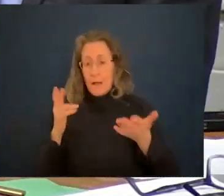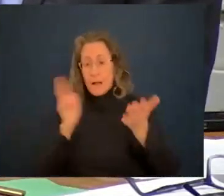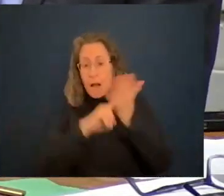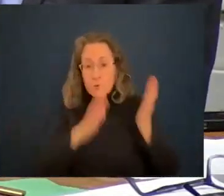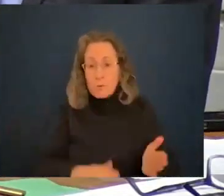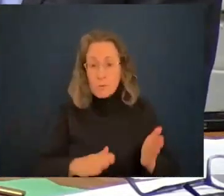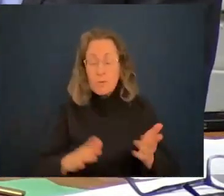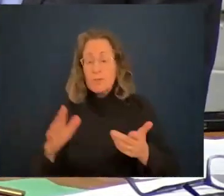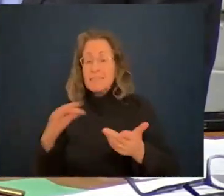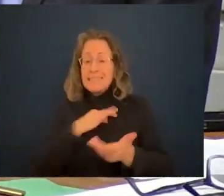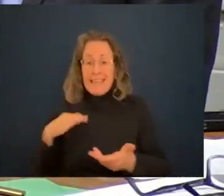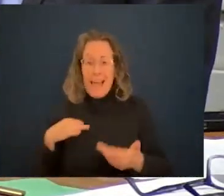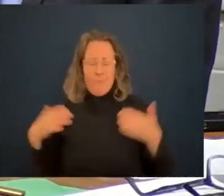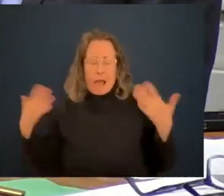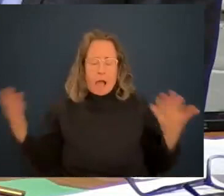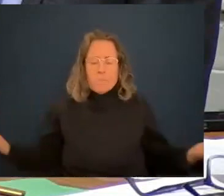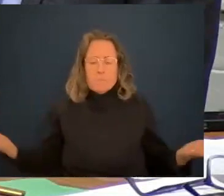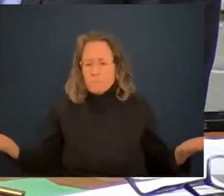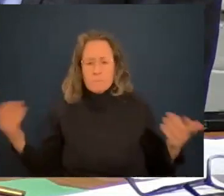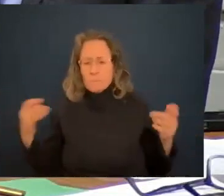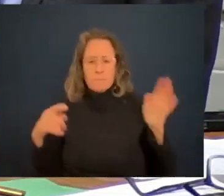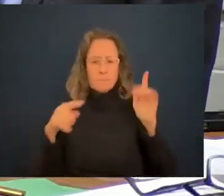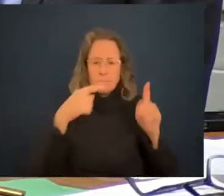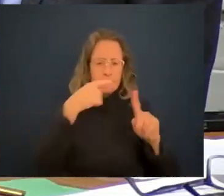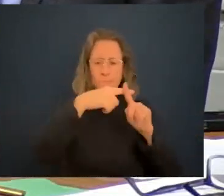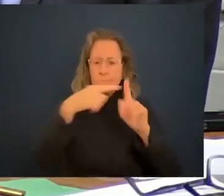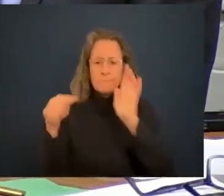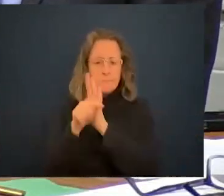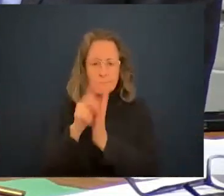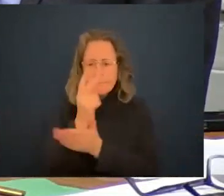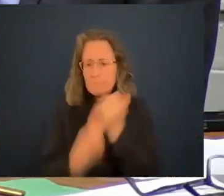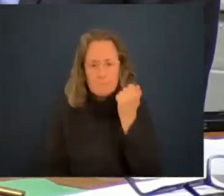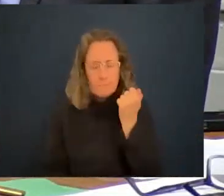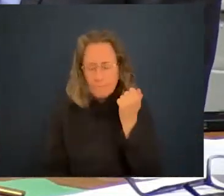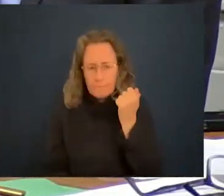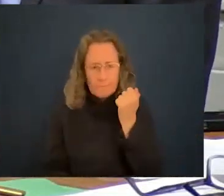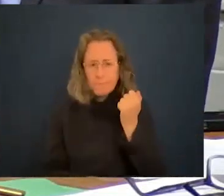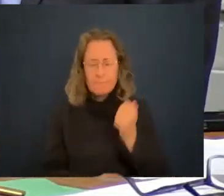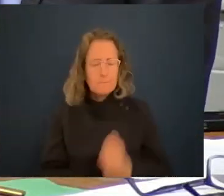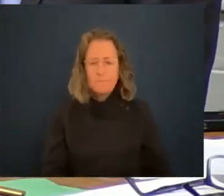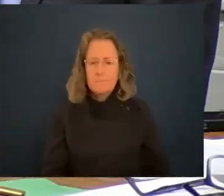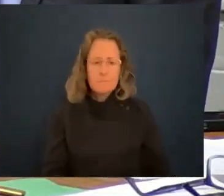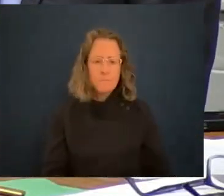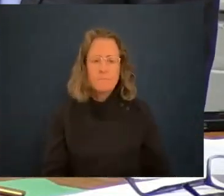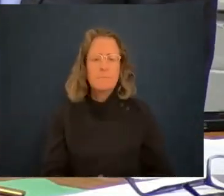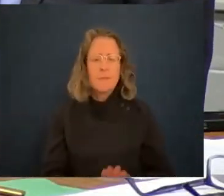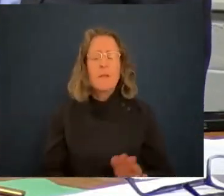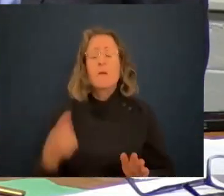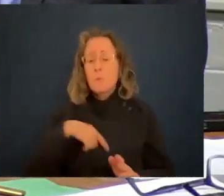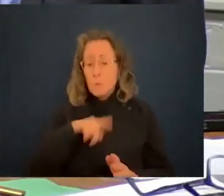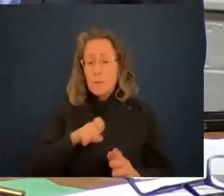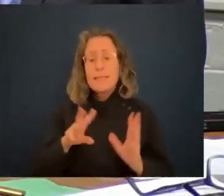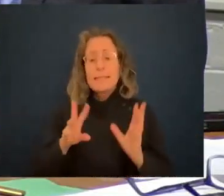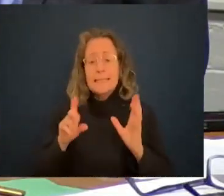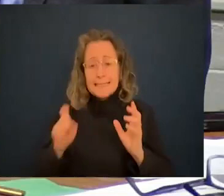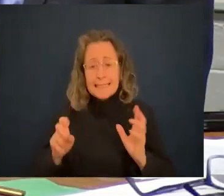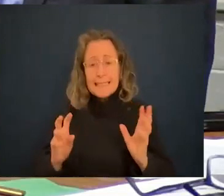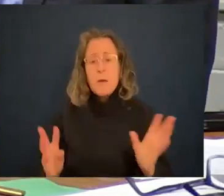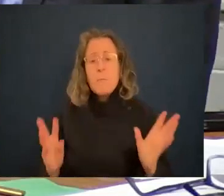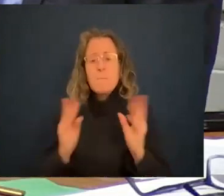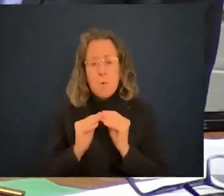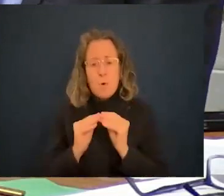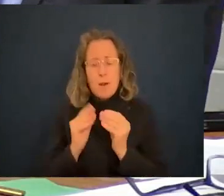you know I think there are positives and negatives that both and really what would help is uh some more information and we can give